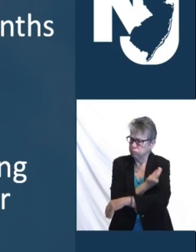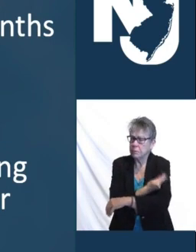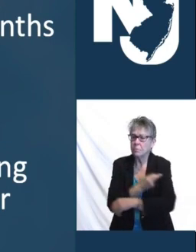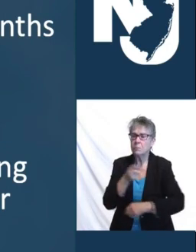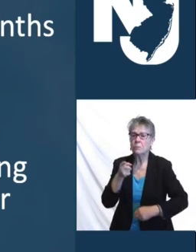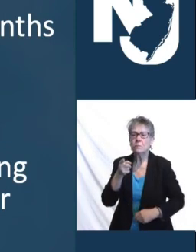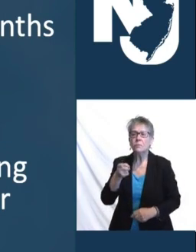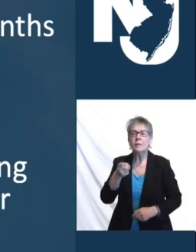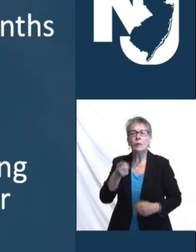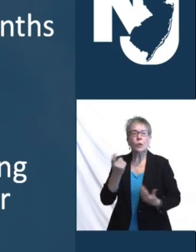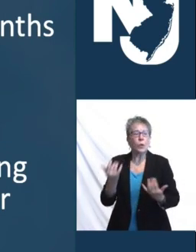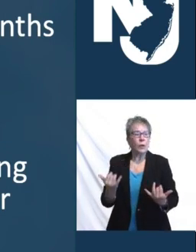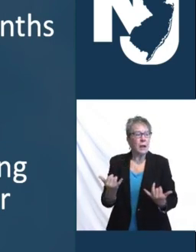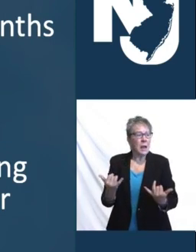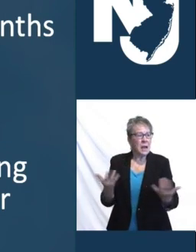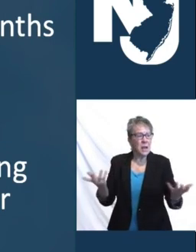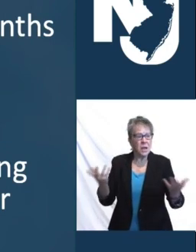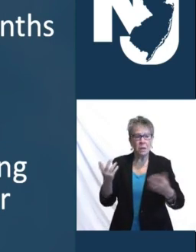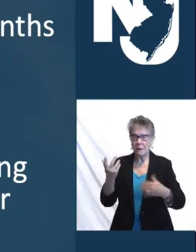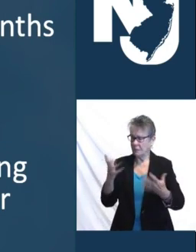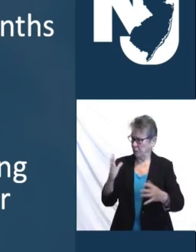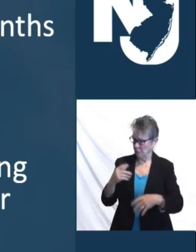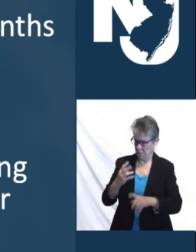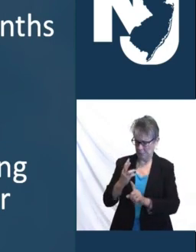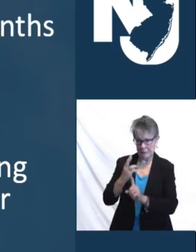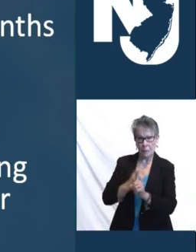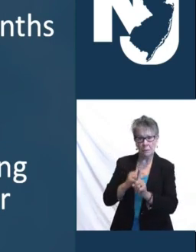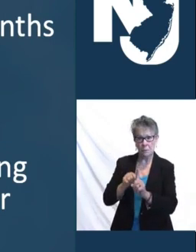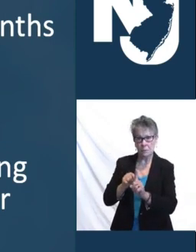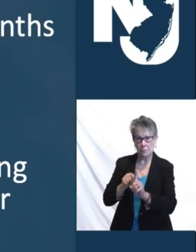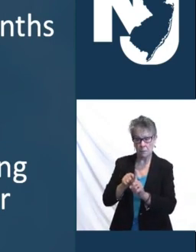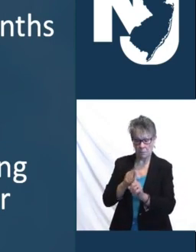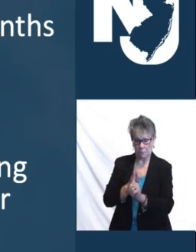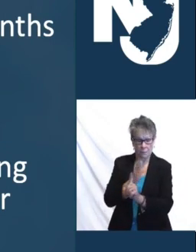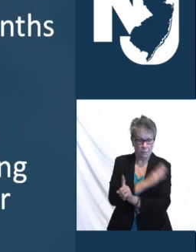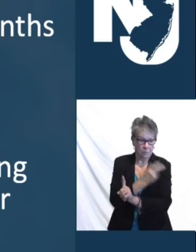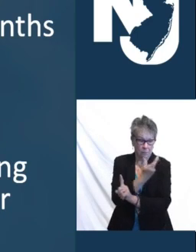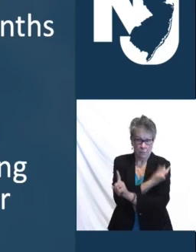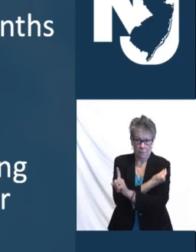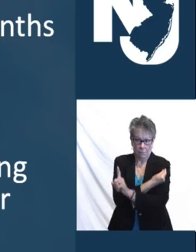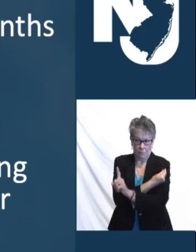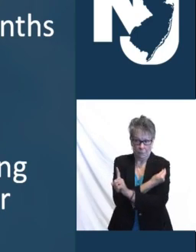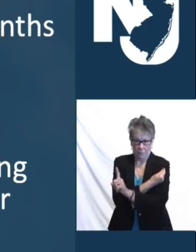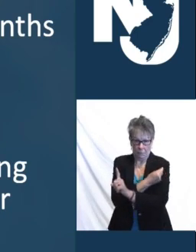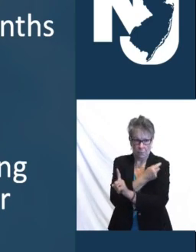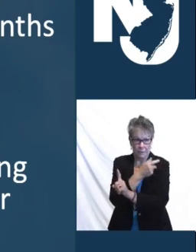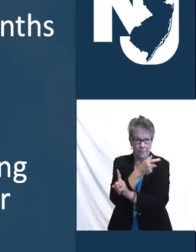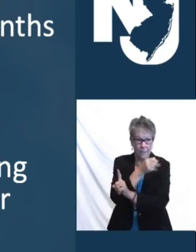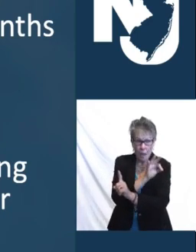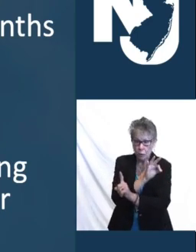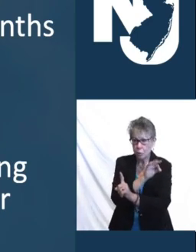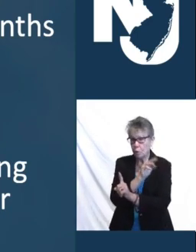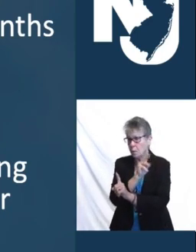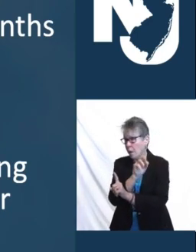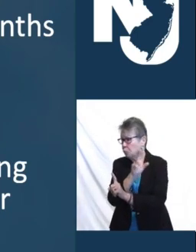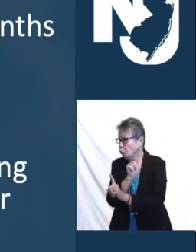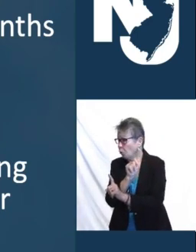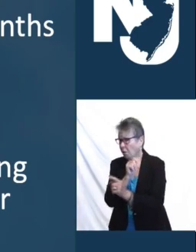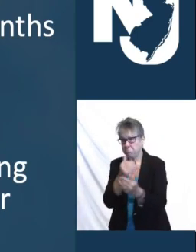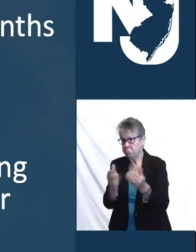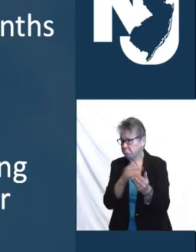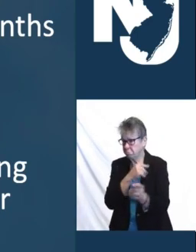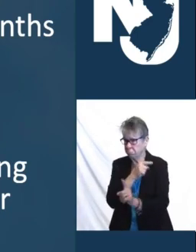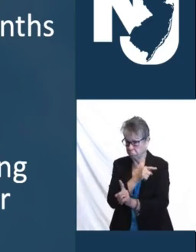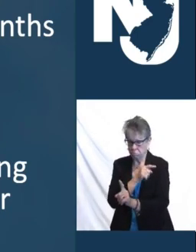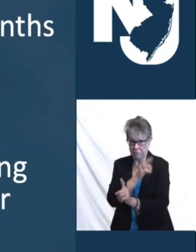your last dose of either Pfizer or Moderna, or 2 months, Judy, after your J&J shot,